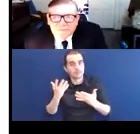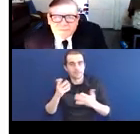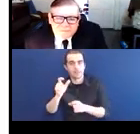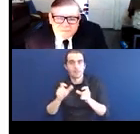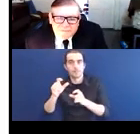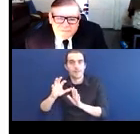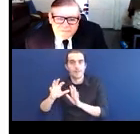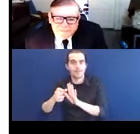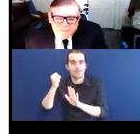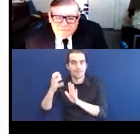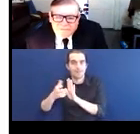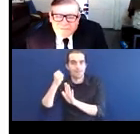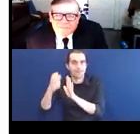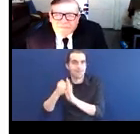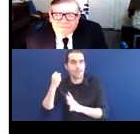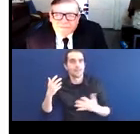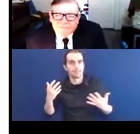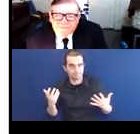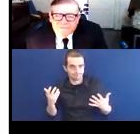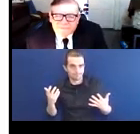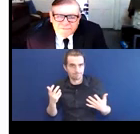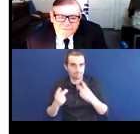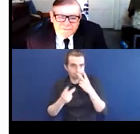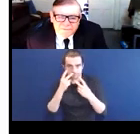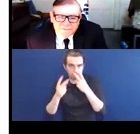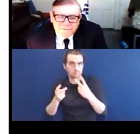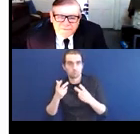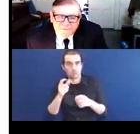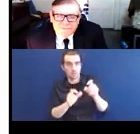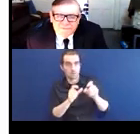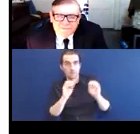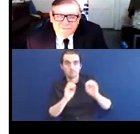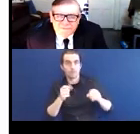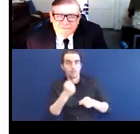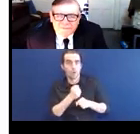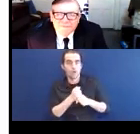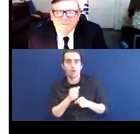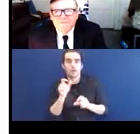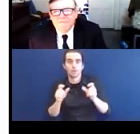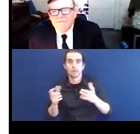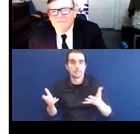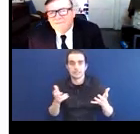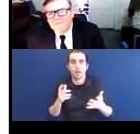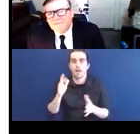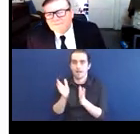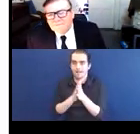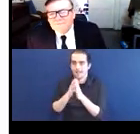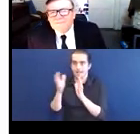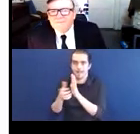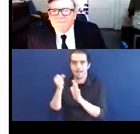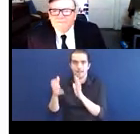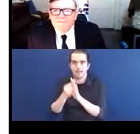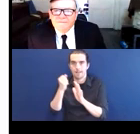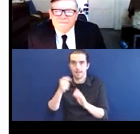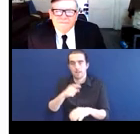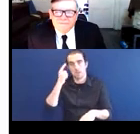attempt to think of themselves or render themselves disabled And some of the conditions that they would